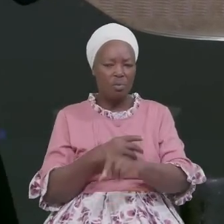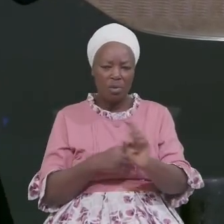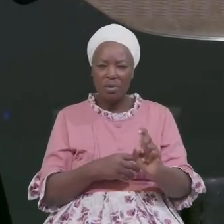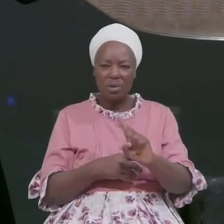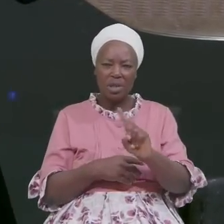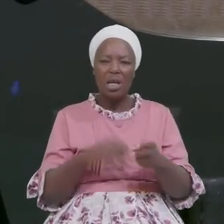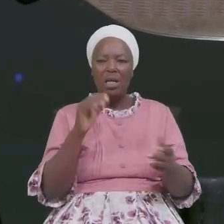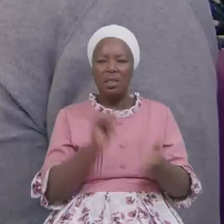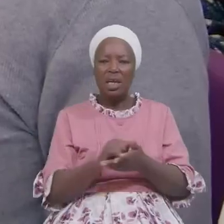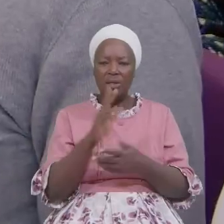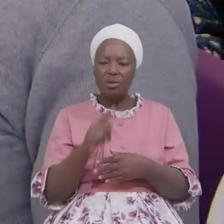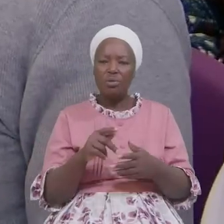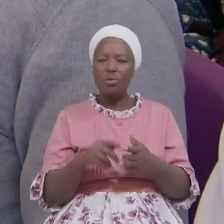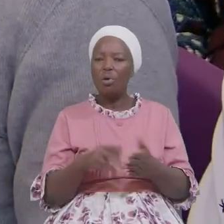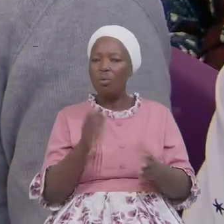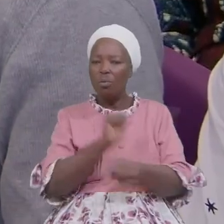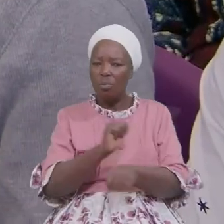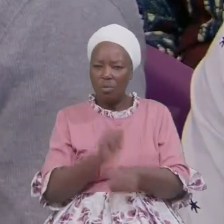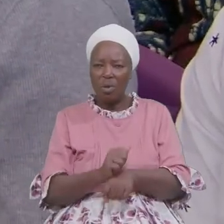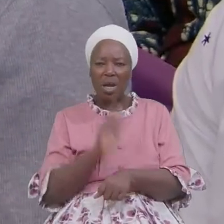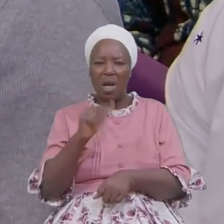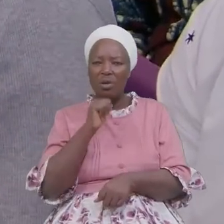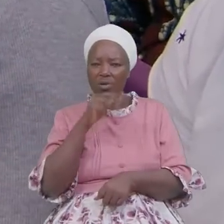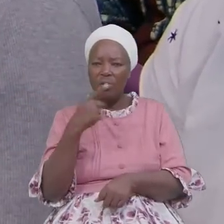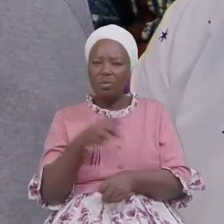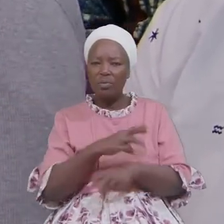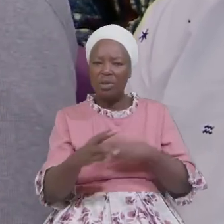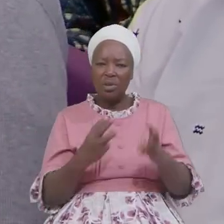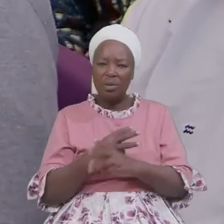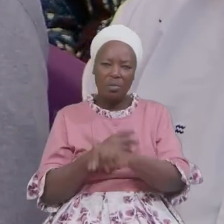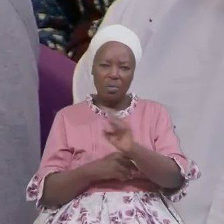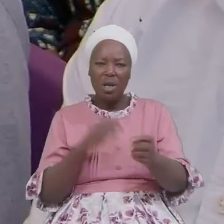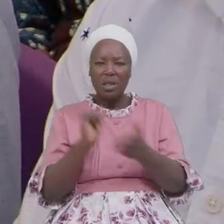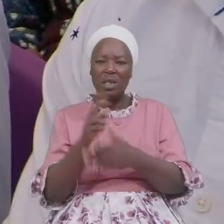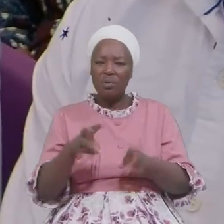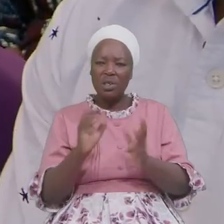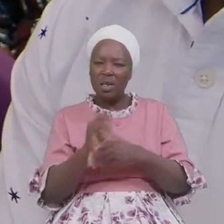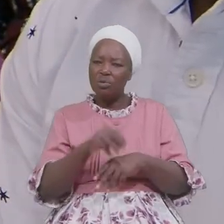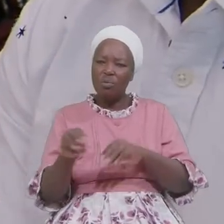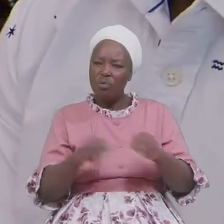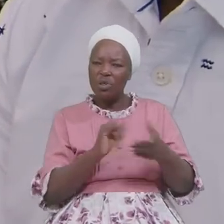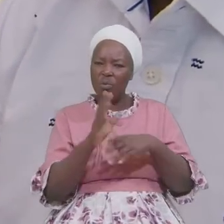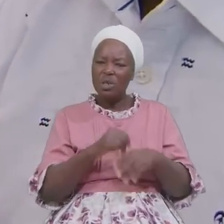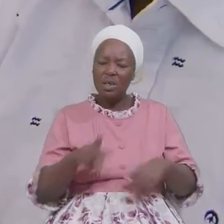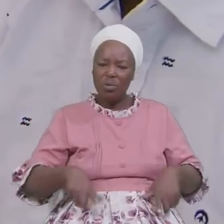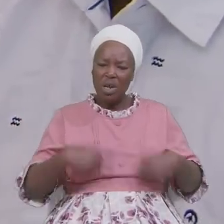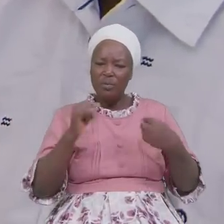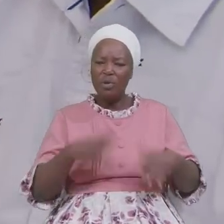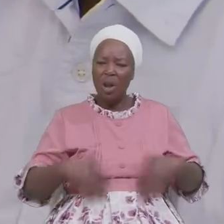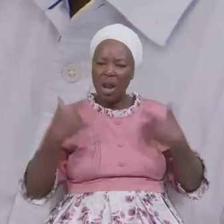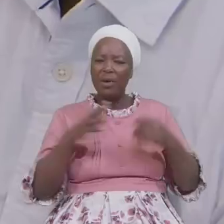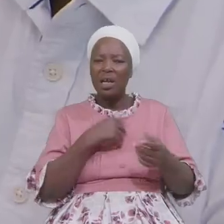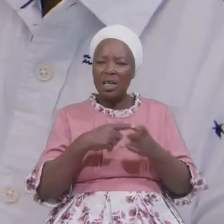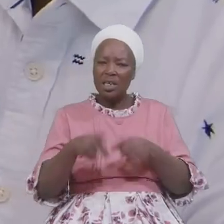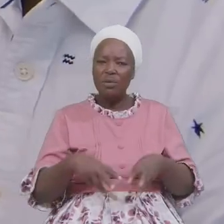your projects are not of the world, that the way you comport yourself, the way you live your life, and the